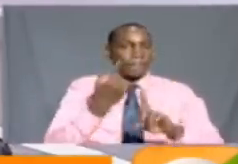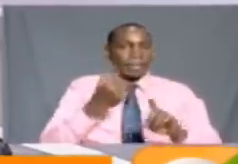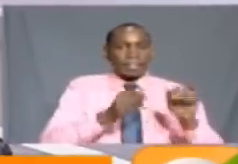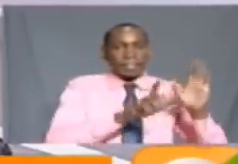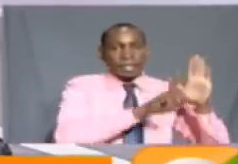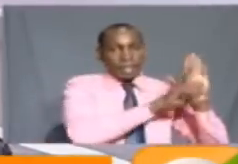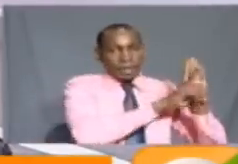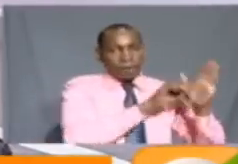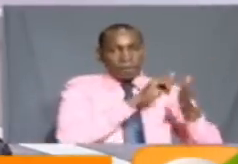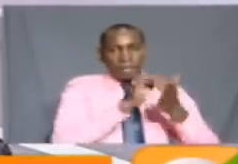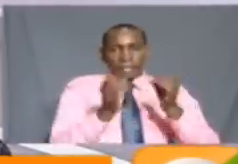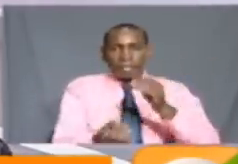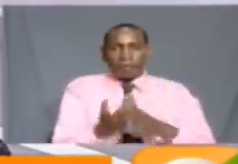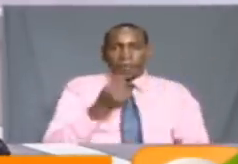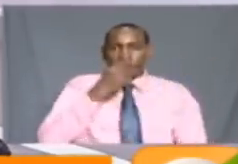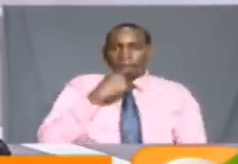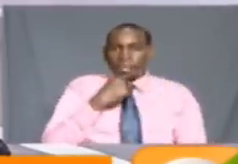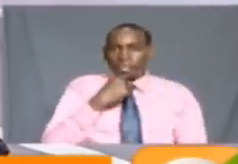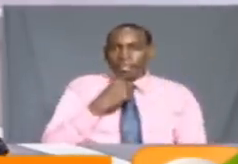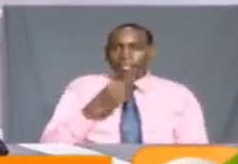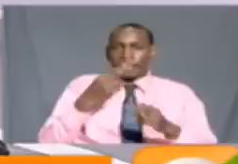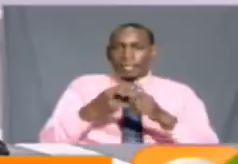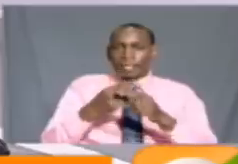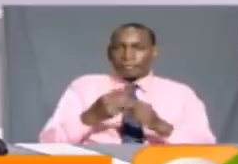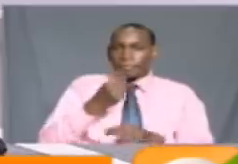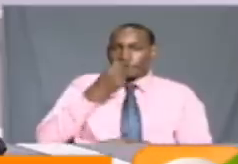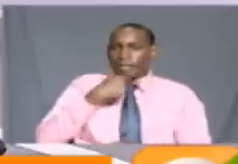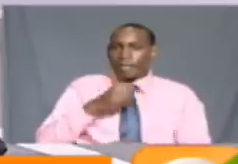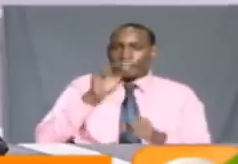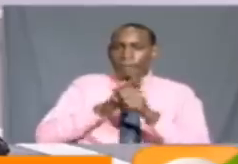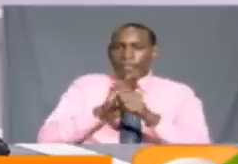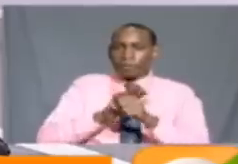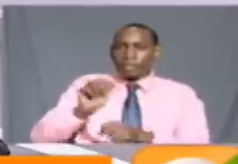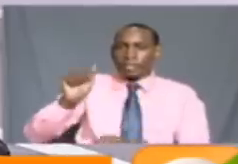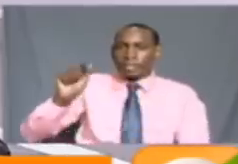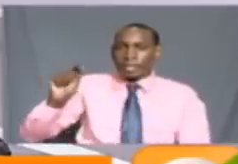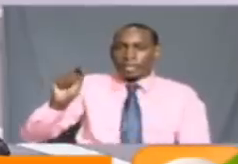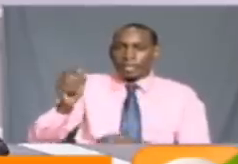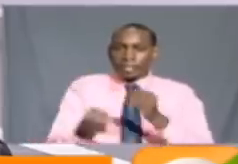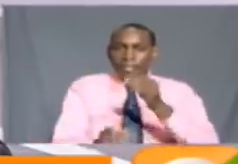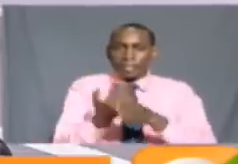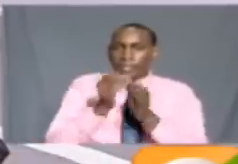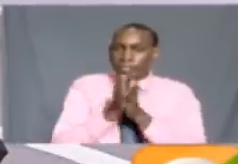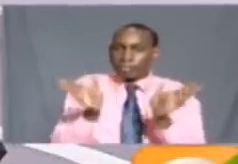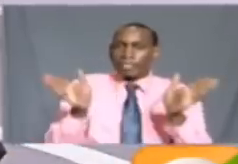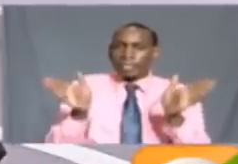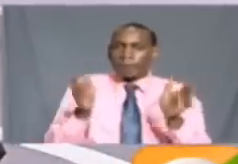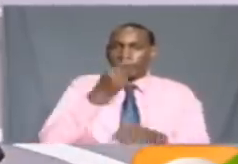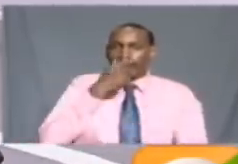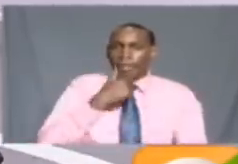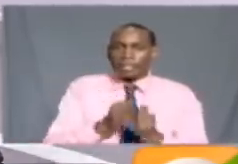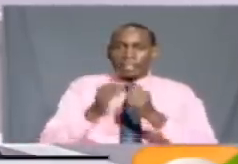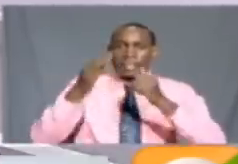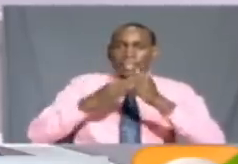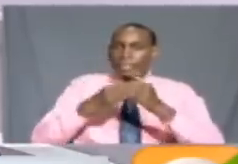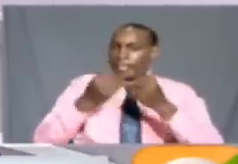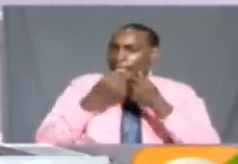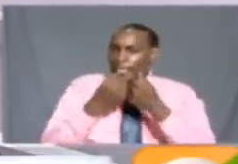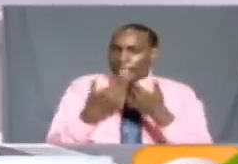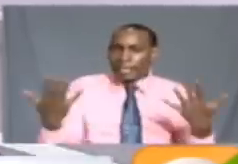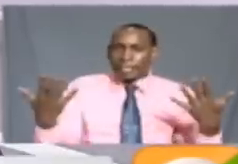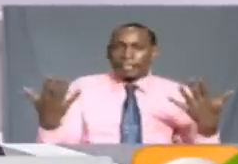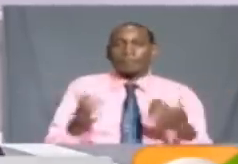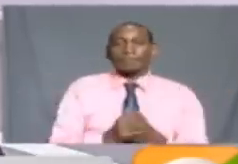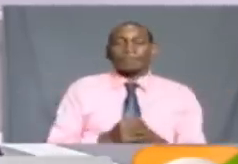that set the age is actually called the Age of Majority Act, that sets a general age of 18 for anything. Right.